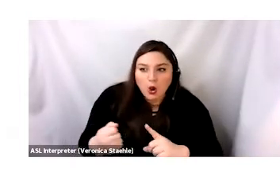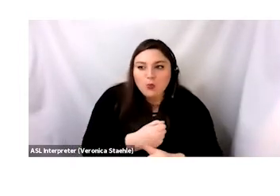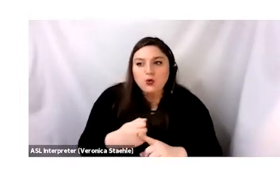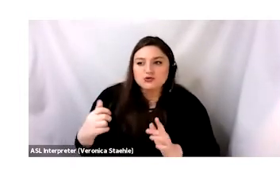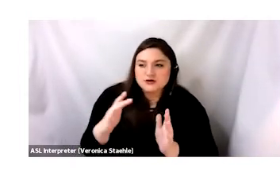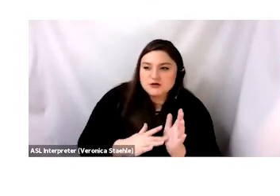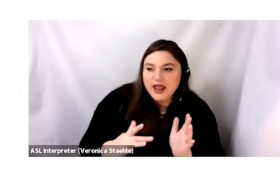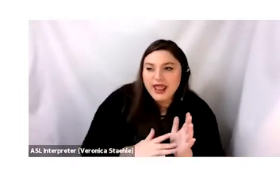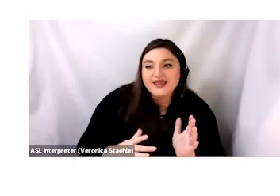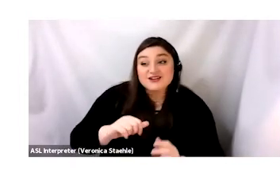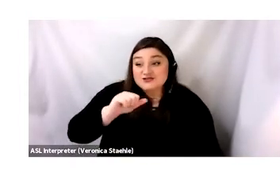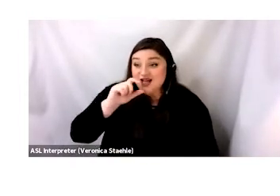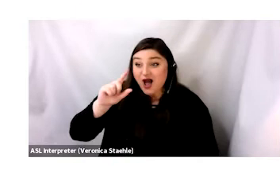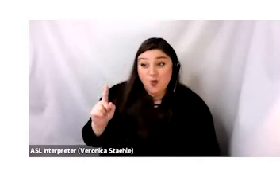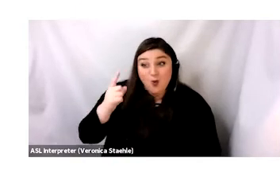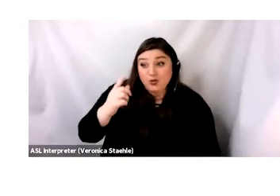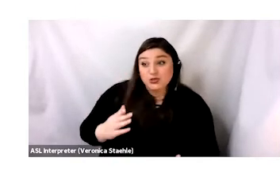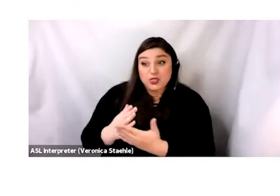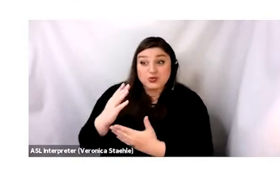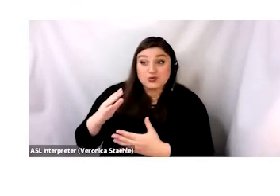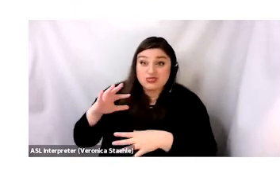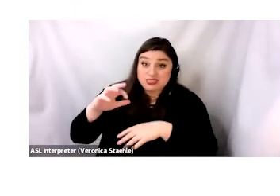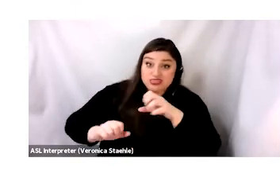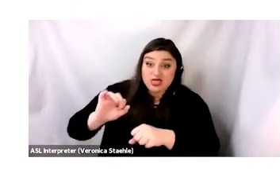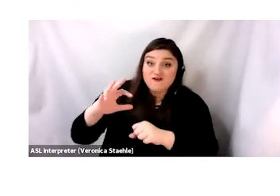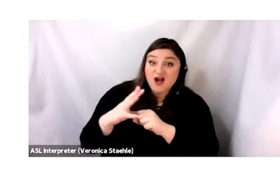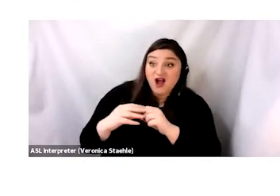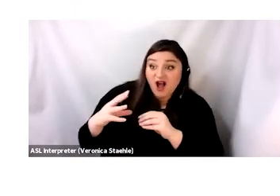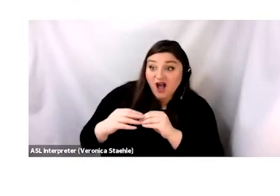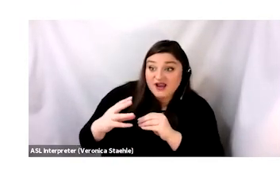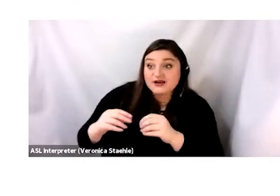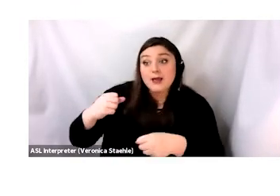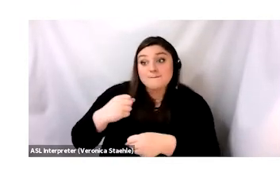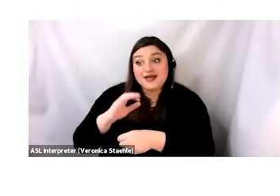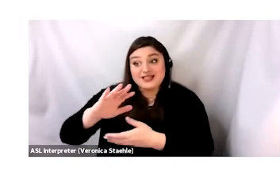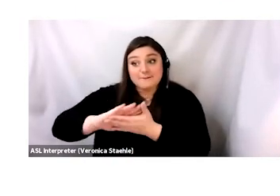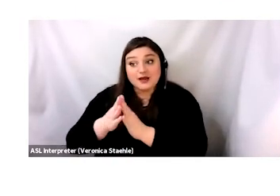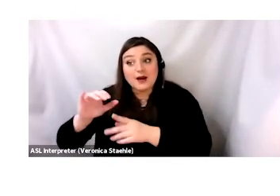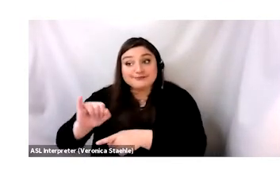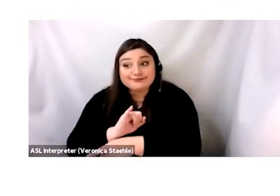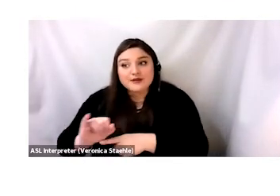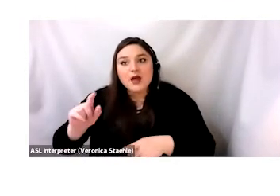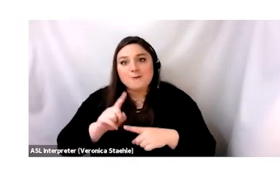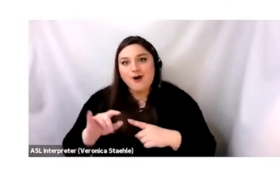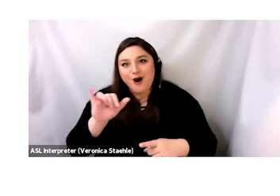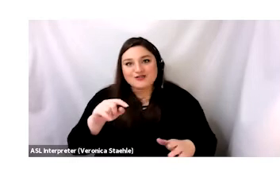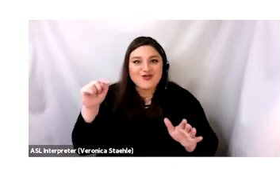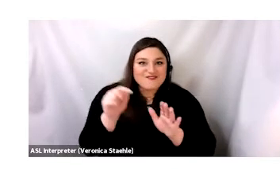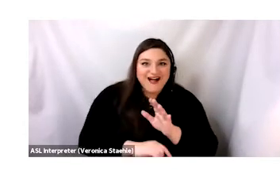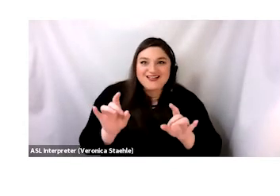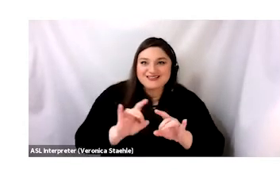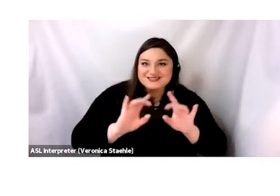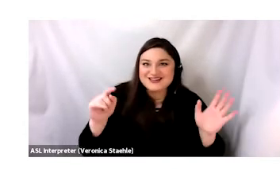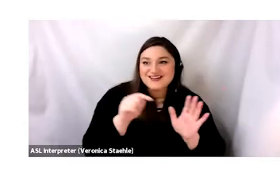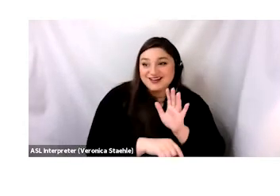cotton, specifically through colonialism and industrialization, has created violence and genocide against indigenous people